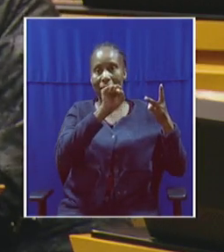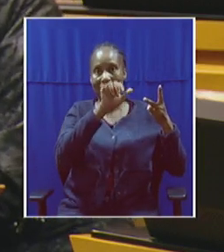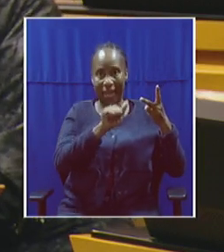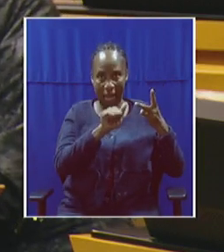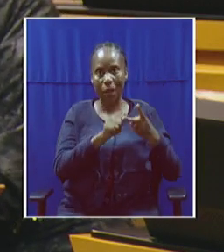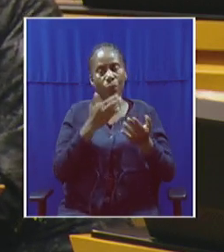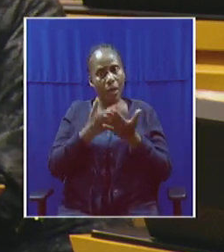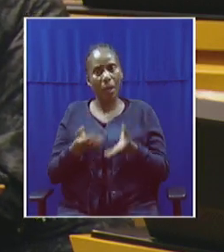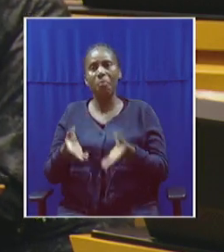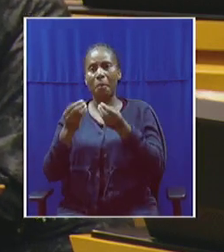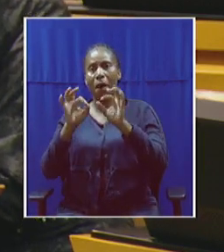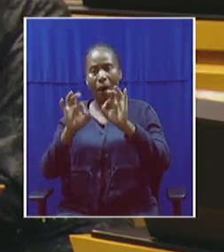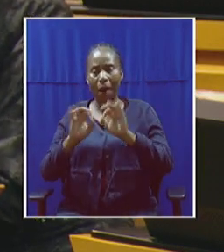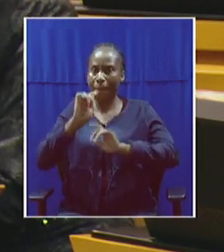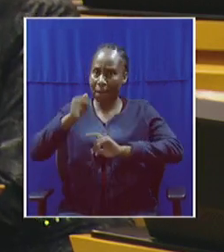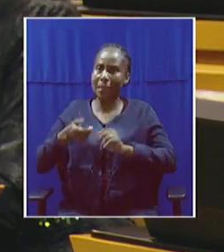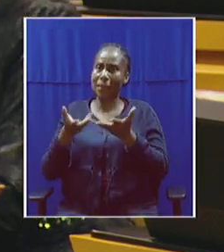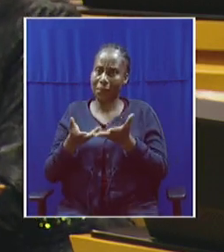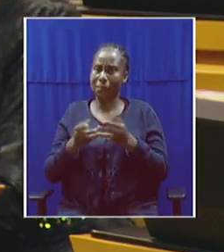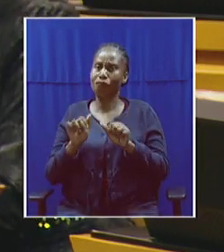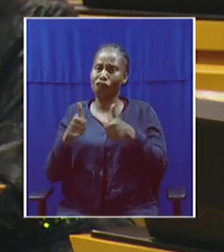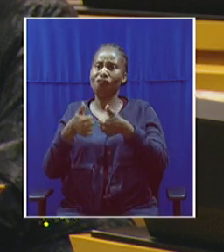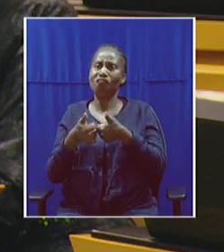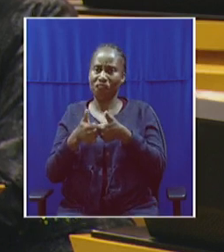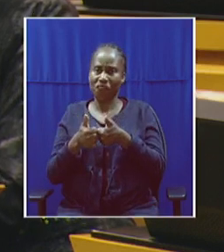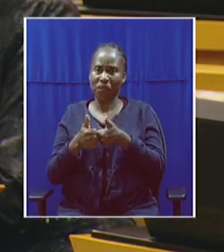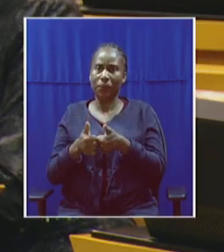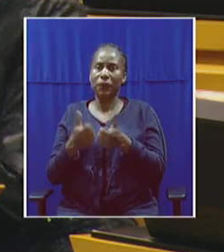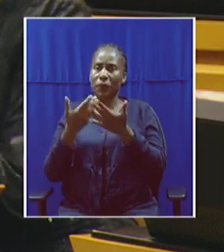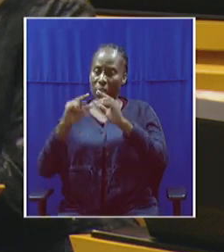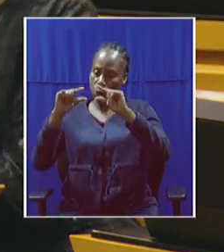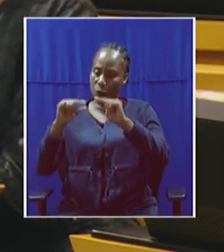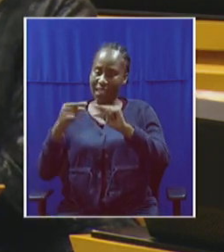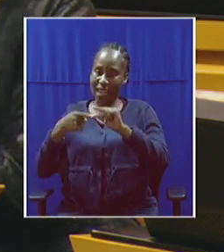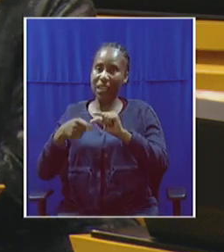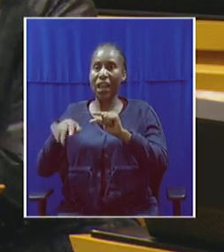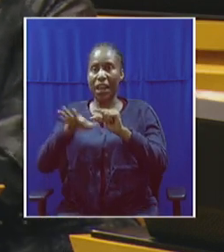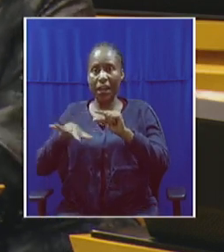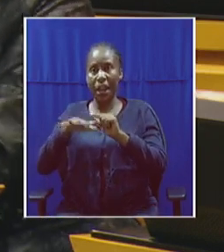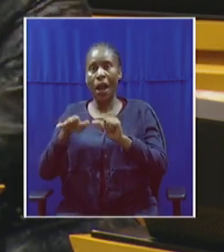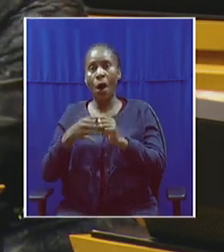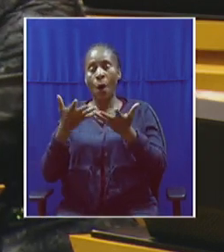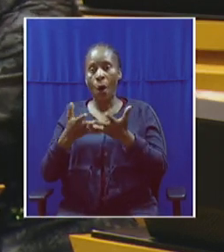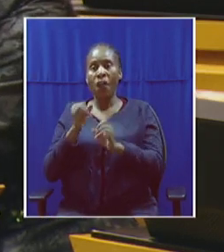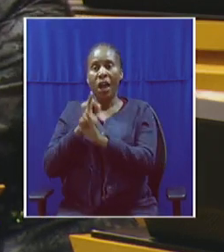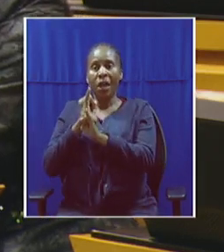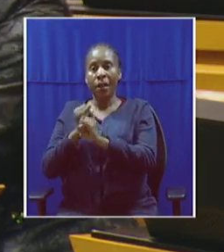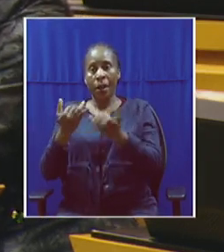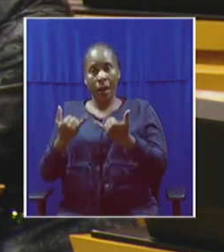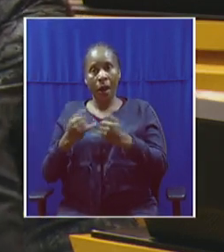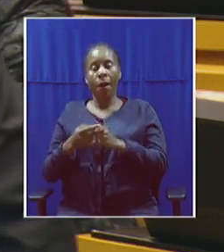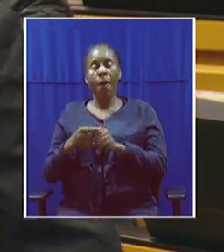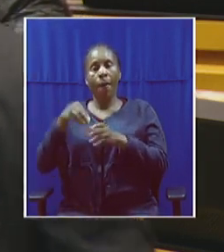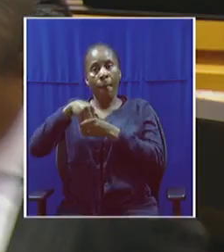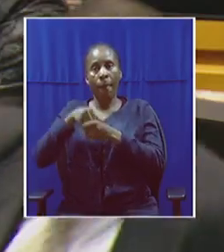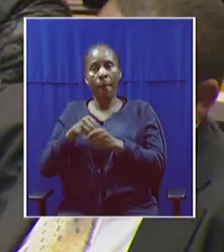prices by reducing the actual price of escom to the areas of industrialization in the economy thank